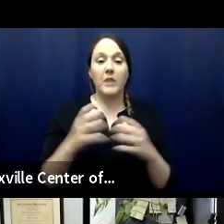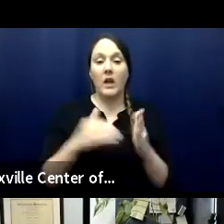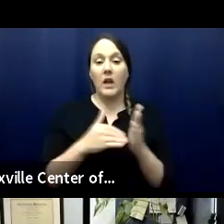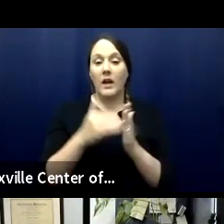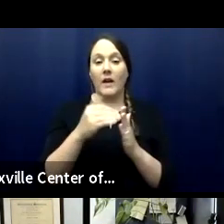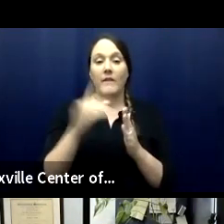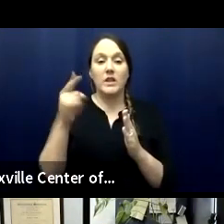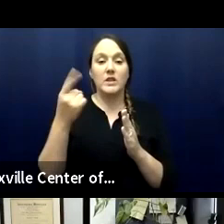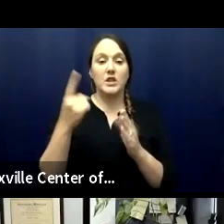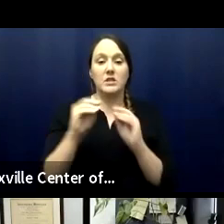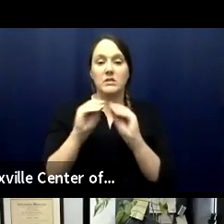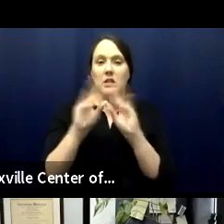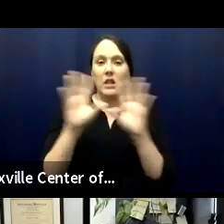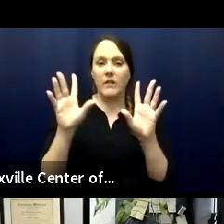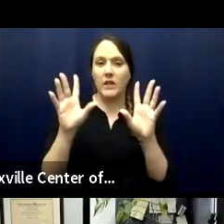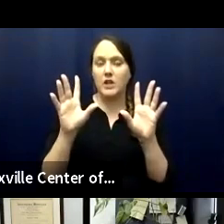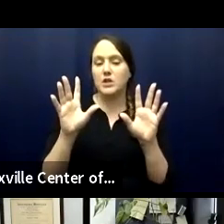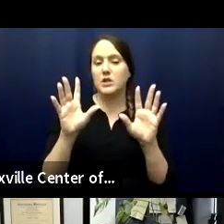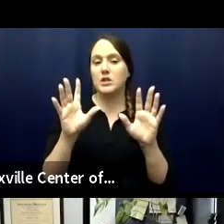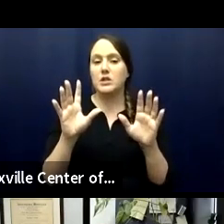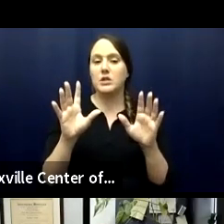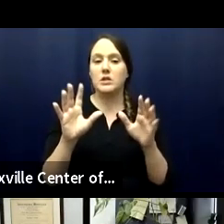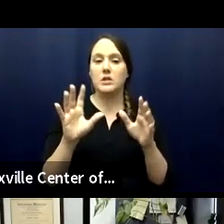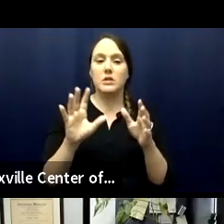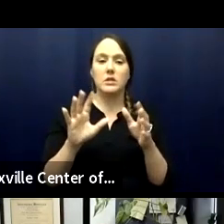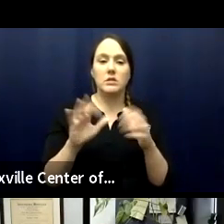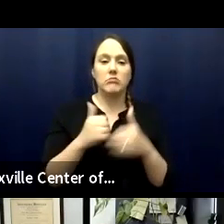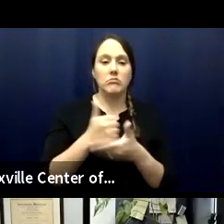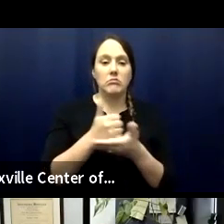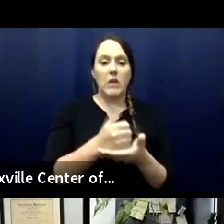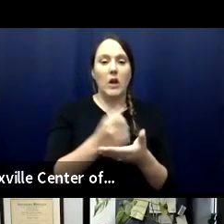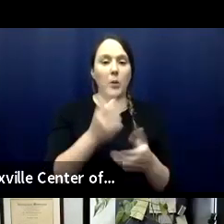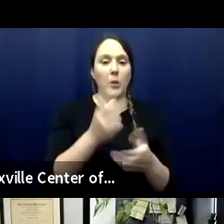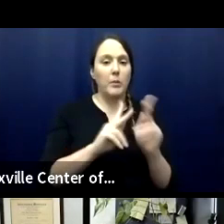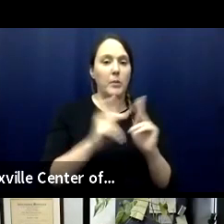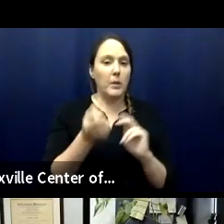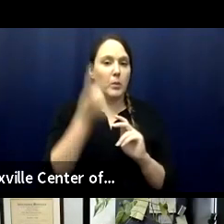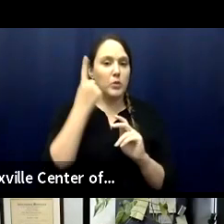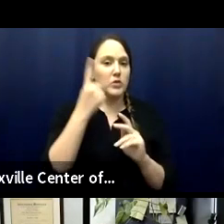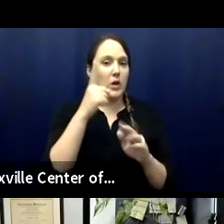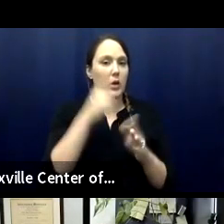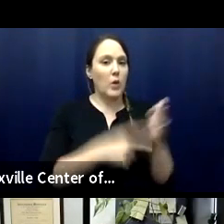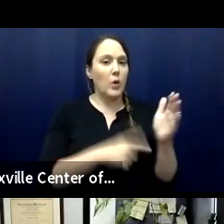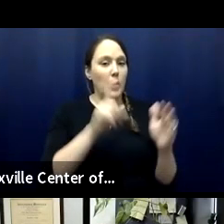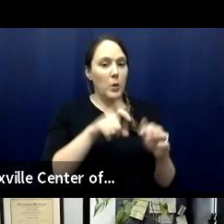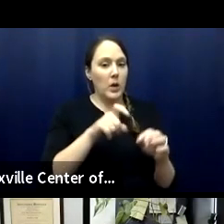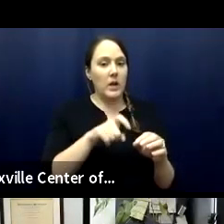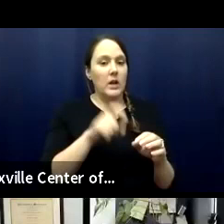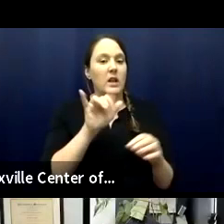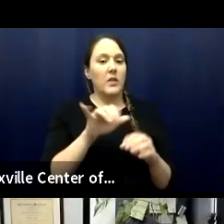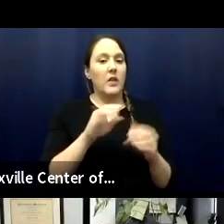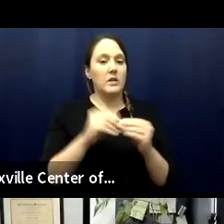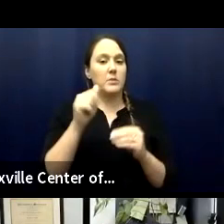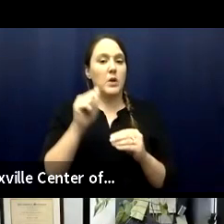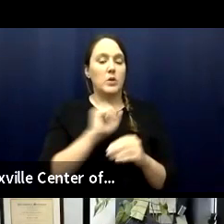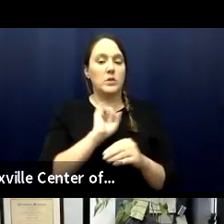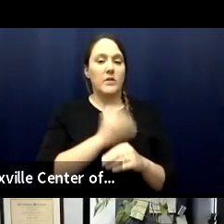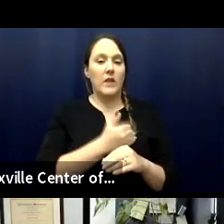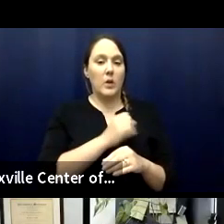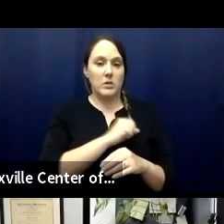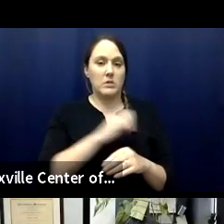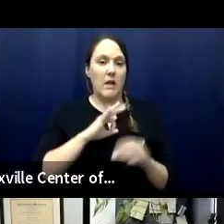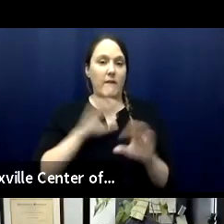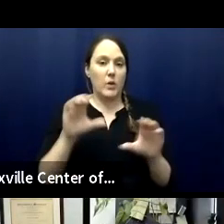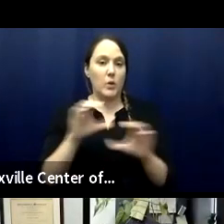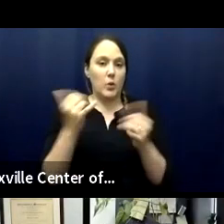just clarification, helping people understand what they need to do. That's mostly what our staff are doing at this